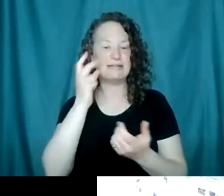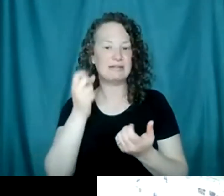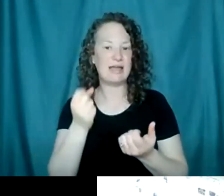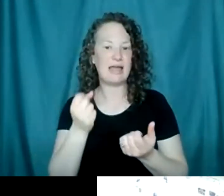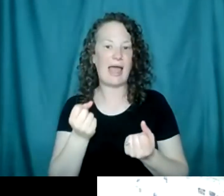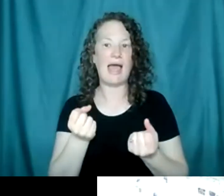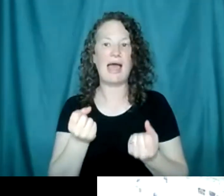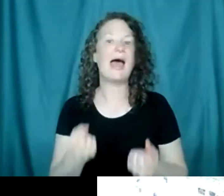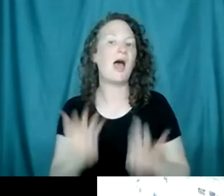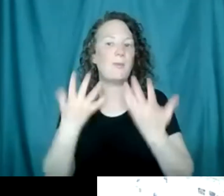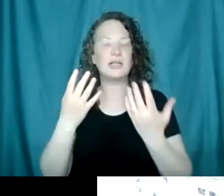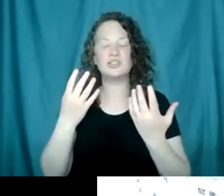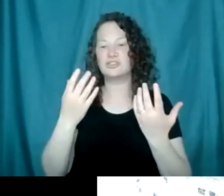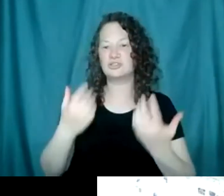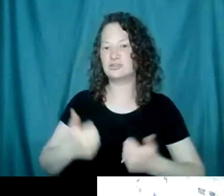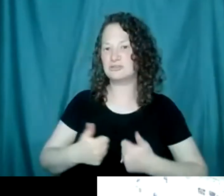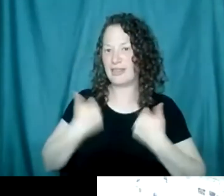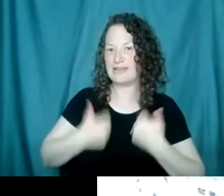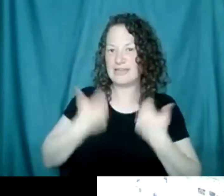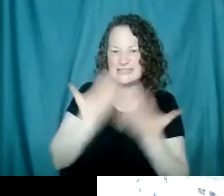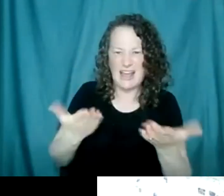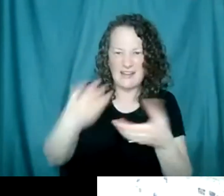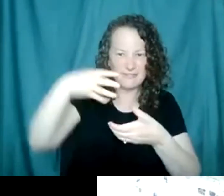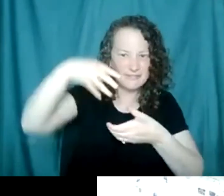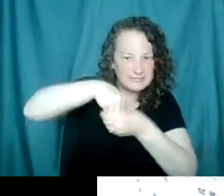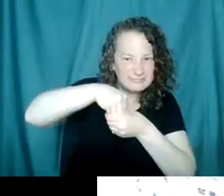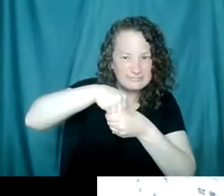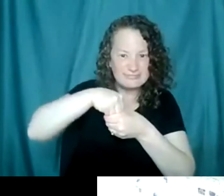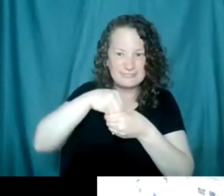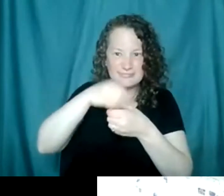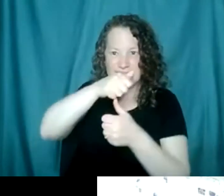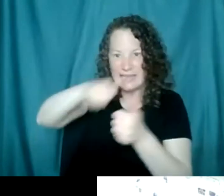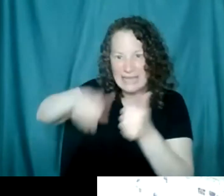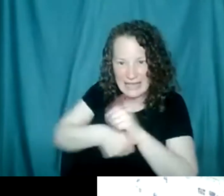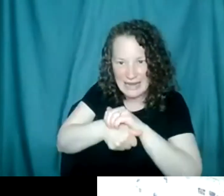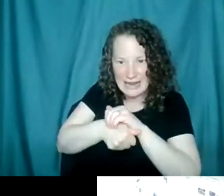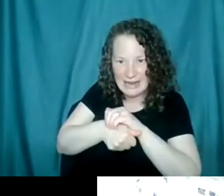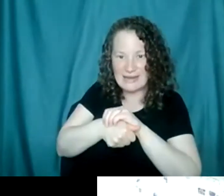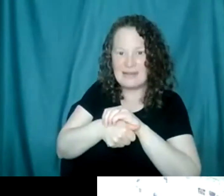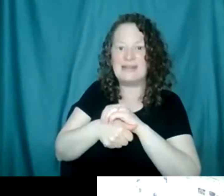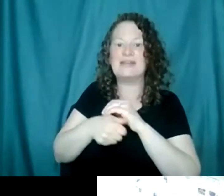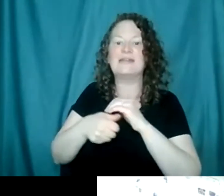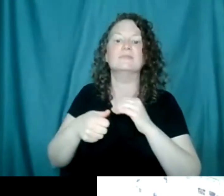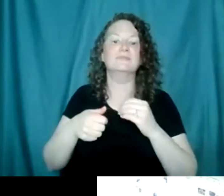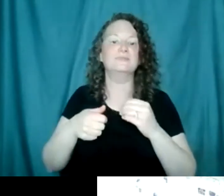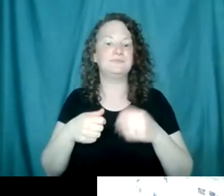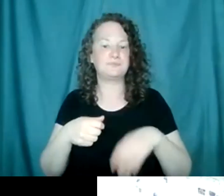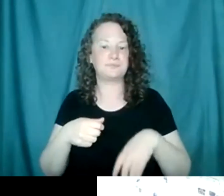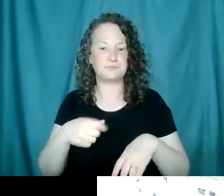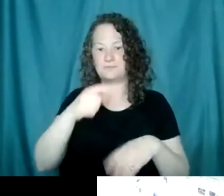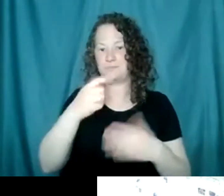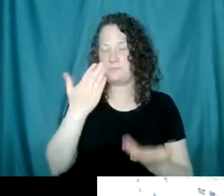occluded, how much organic matter was occluded or hidden away within those aggregates that the microorganisms couldn't get to because the mineralogy is hiding